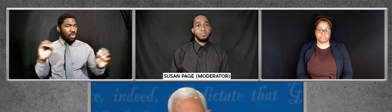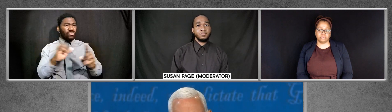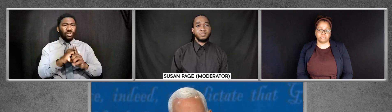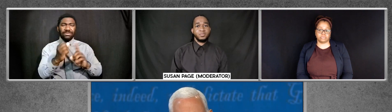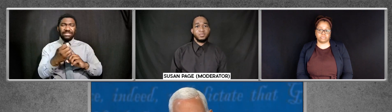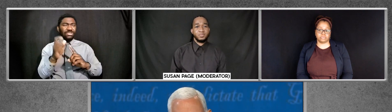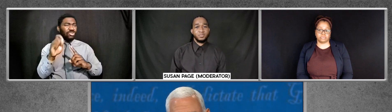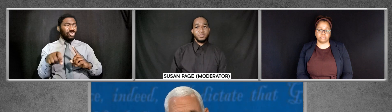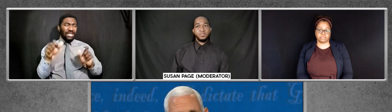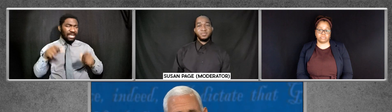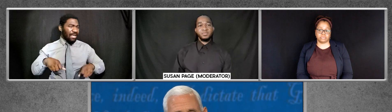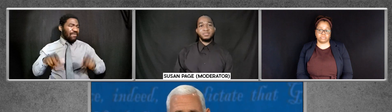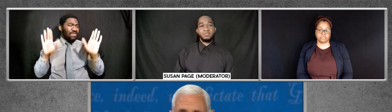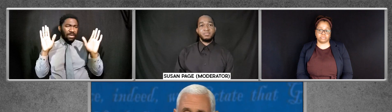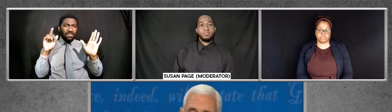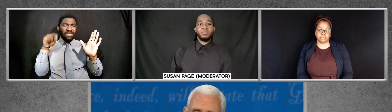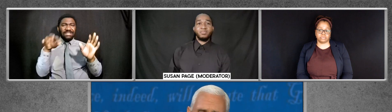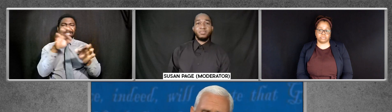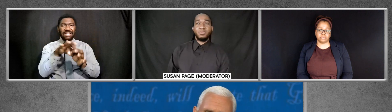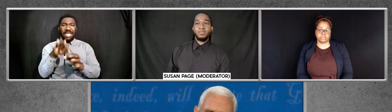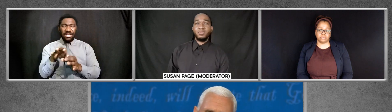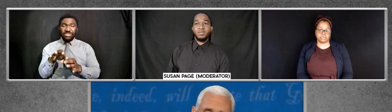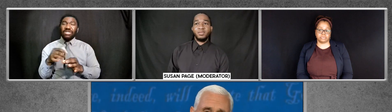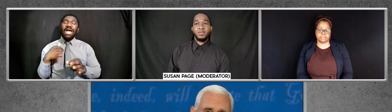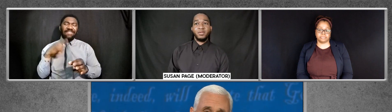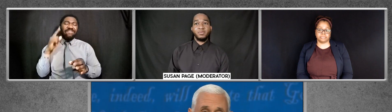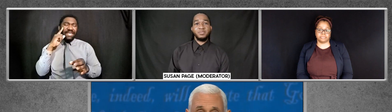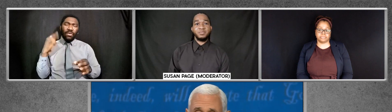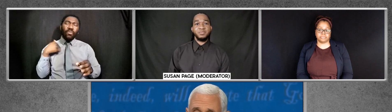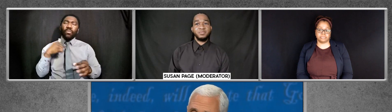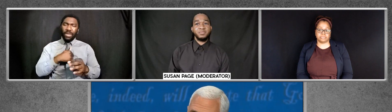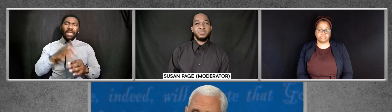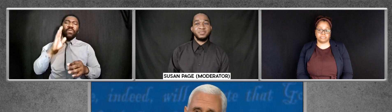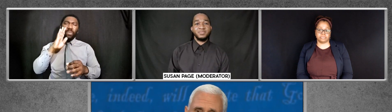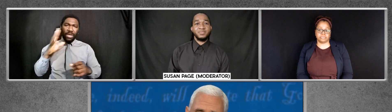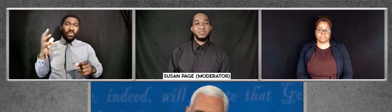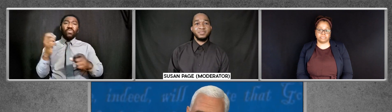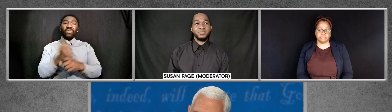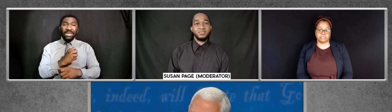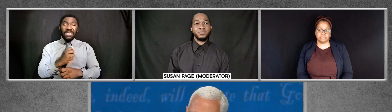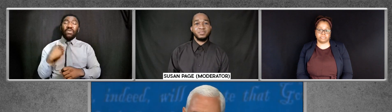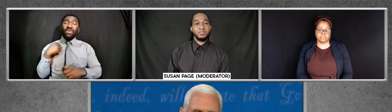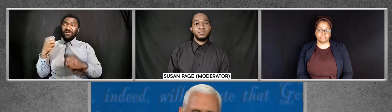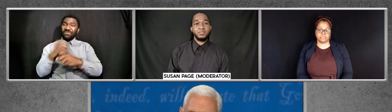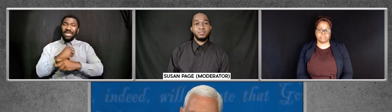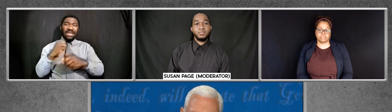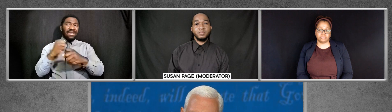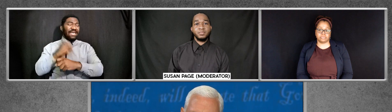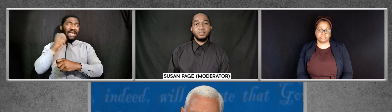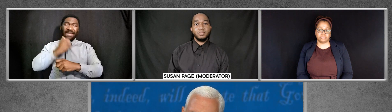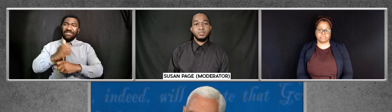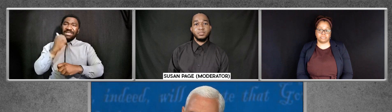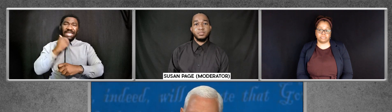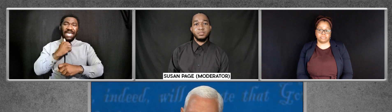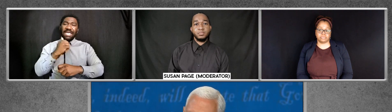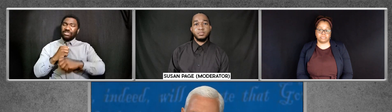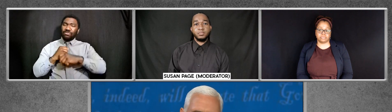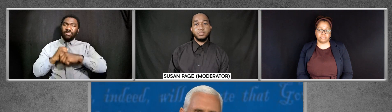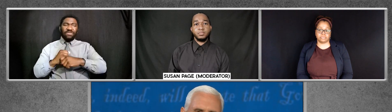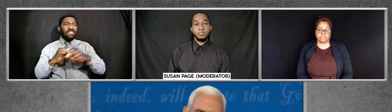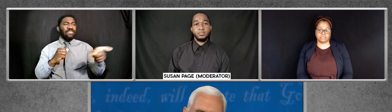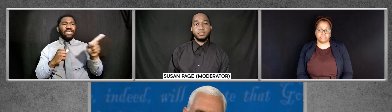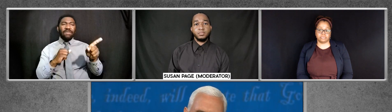President Trump and I are fighting every day in courthouses to prevent Joe Biden and Kamala Harris from changing the rules and creating this universal mail-in voting that will